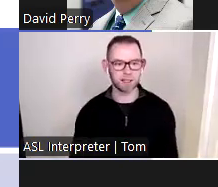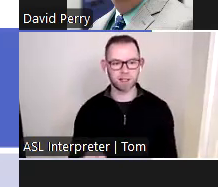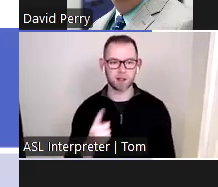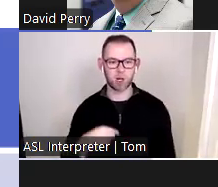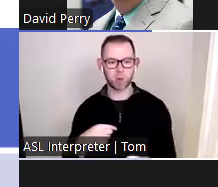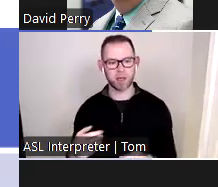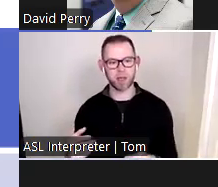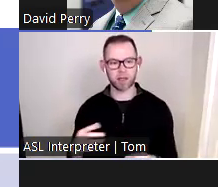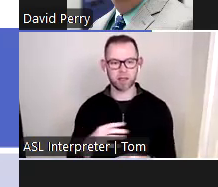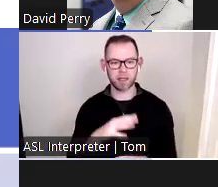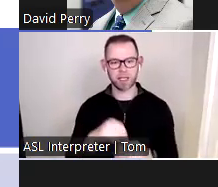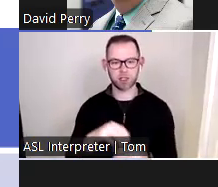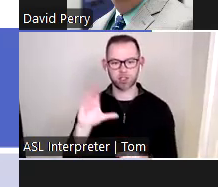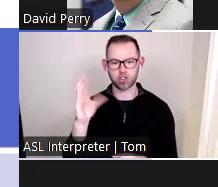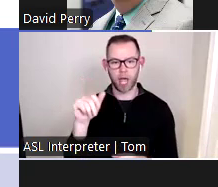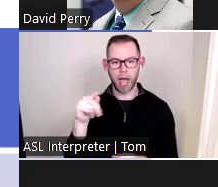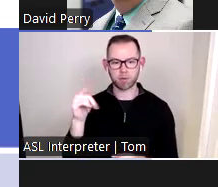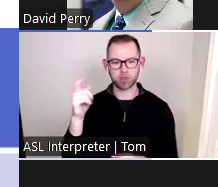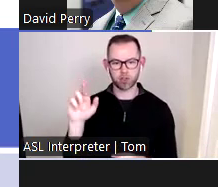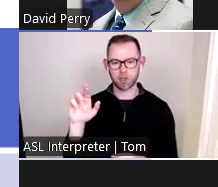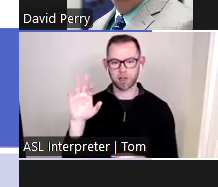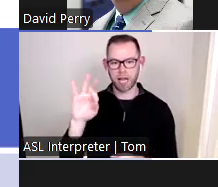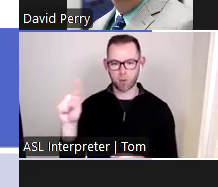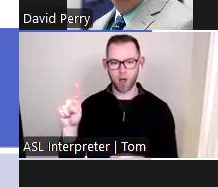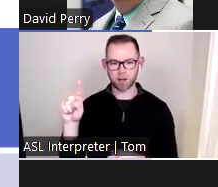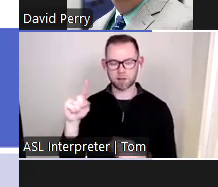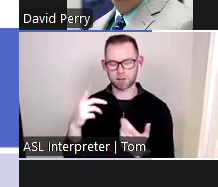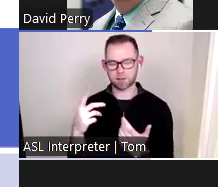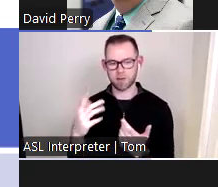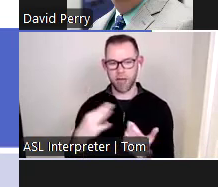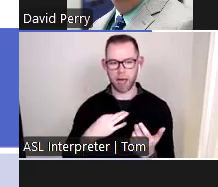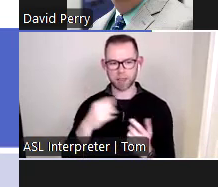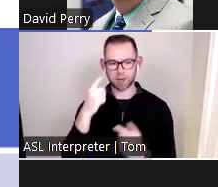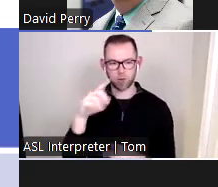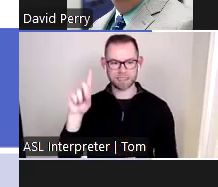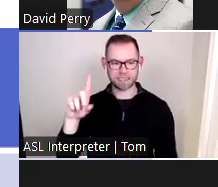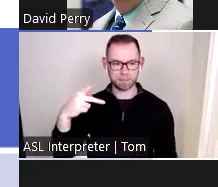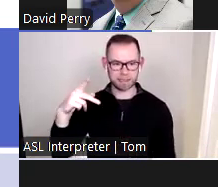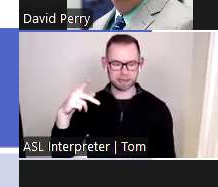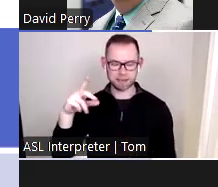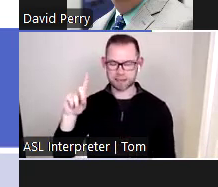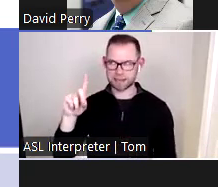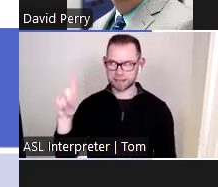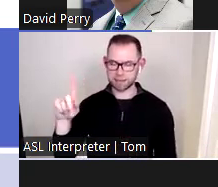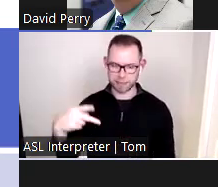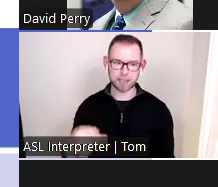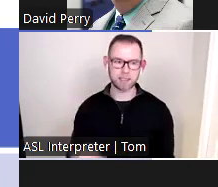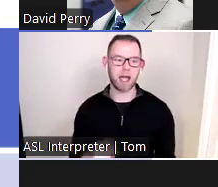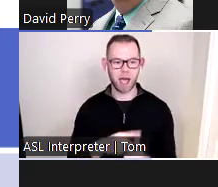our Chapter 91 application with DEP, and we are also ongoing with our permitting with the Army Corps of